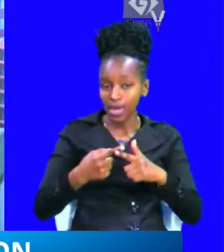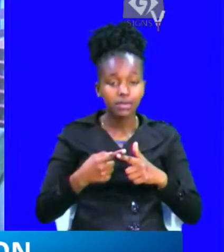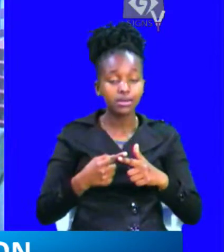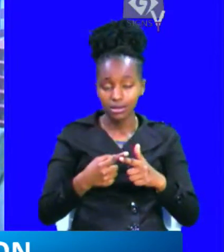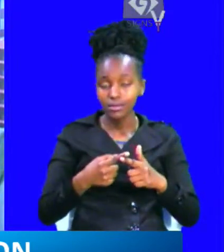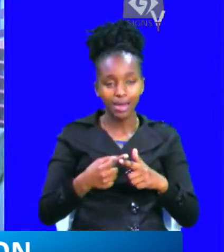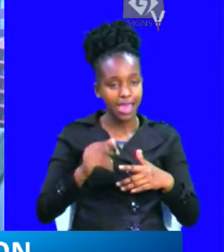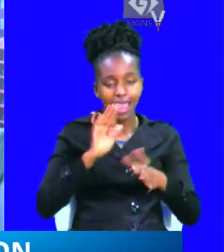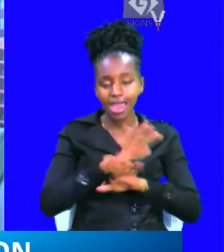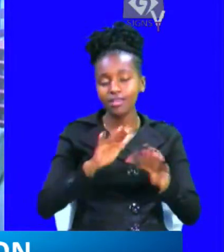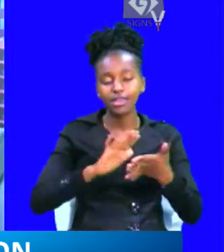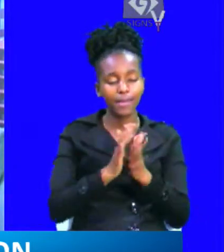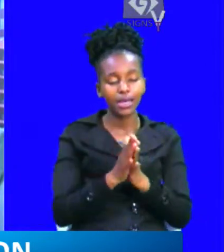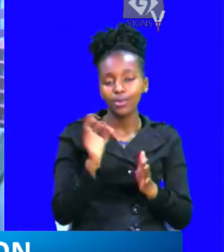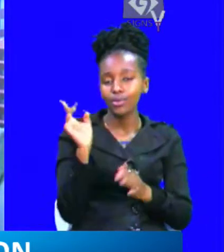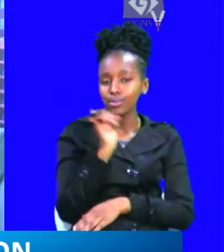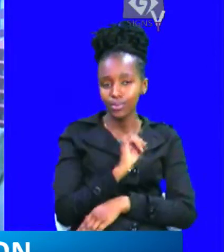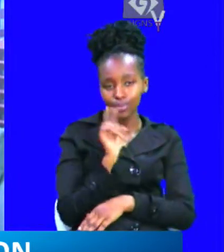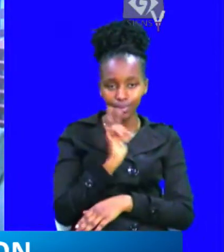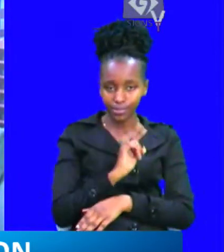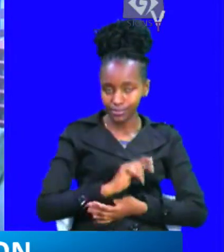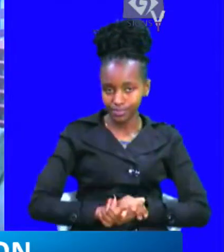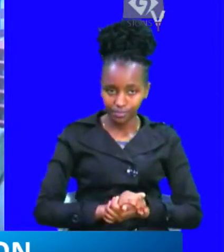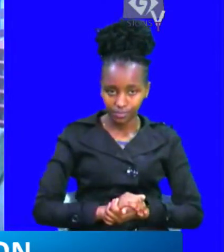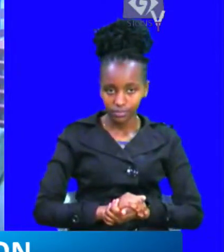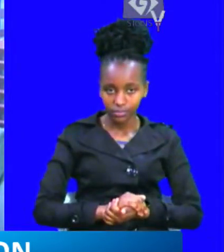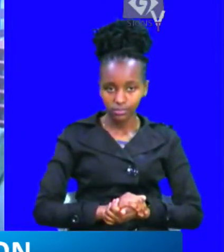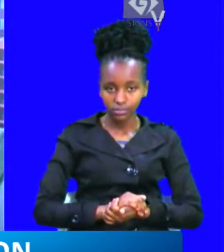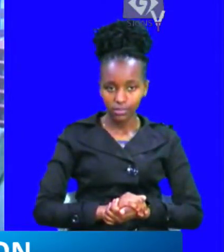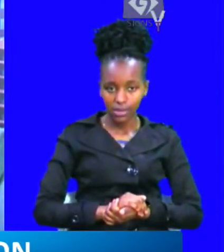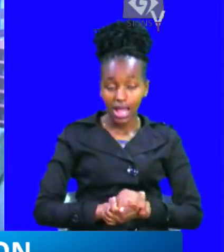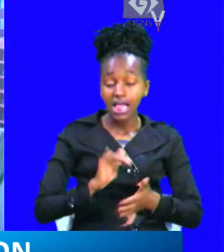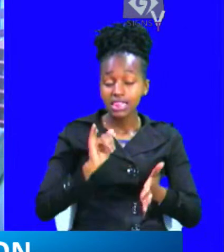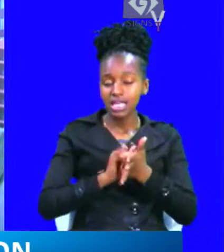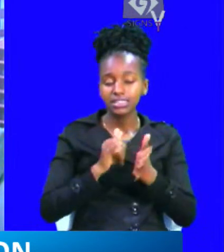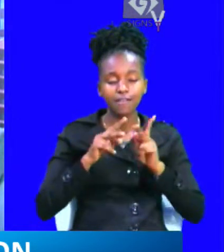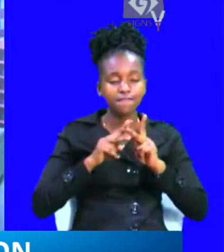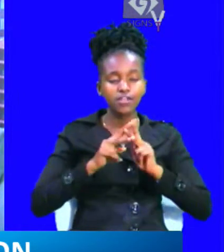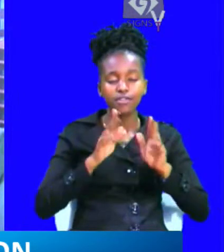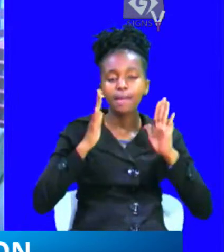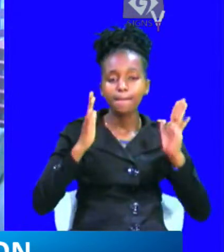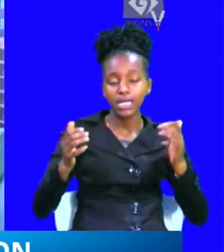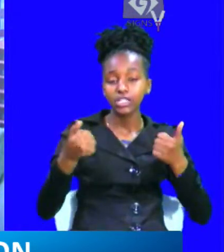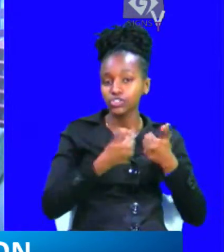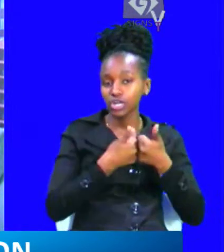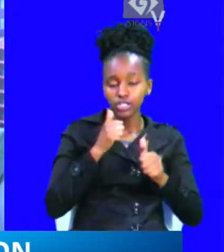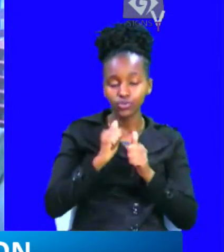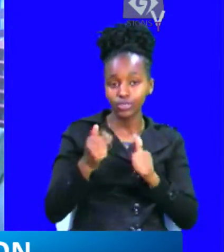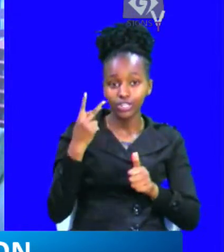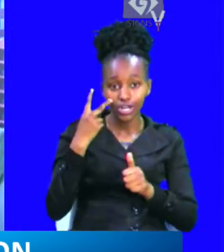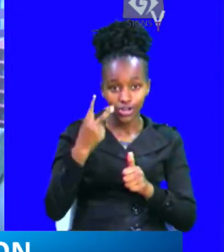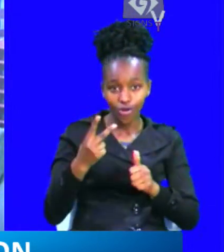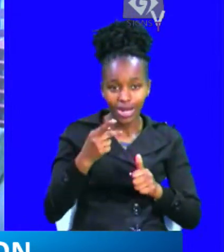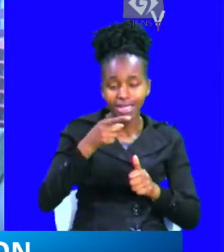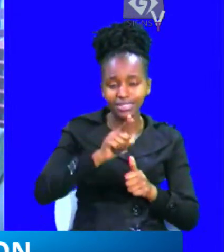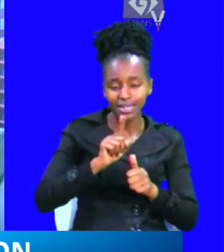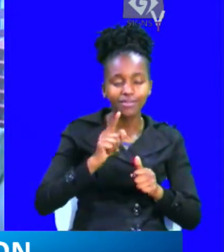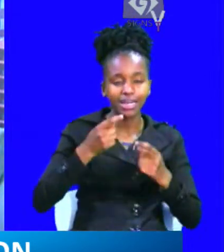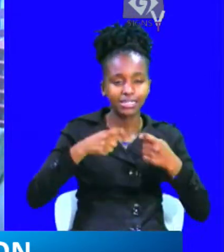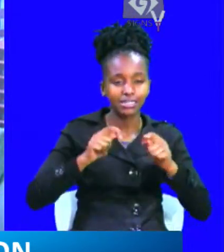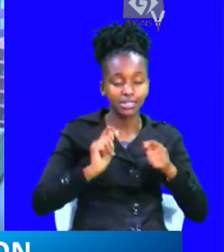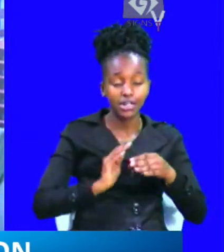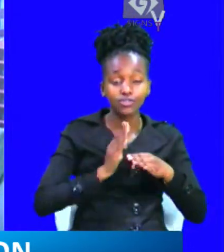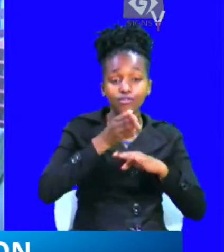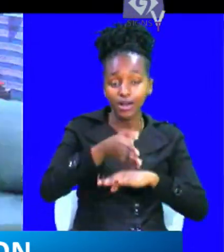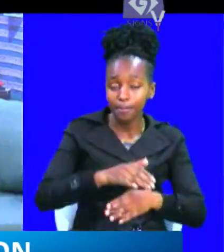the smallest level. Yeah, that was the biggest challenges I saw him Yes. having to overcome. To navigate. Yeah.